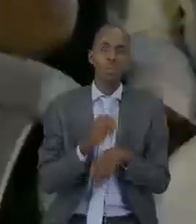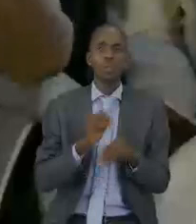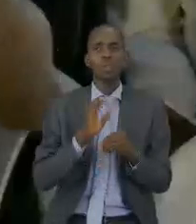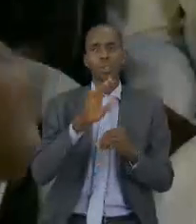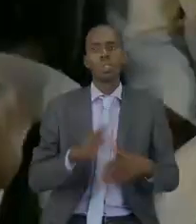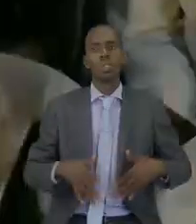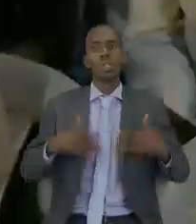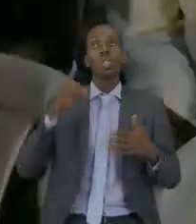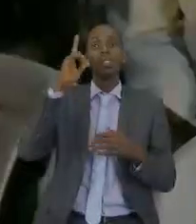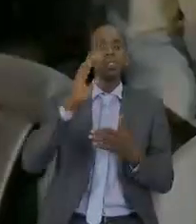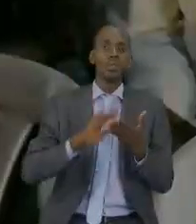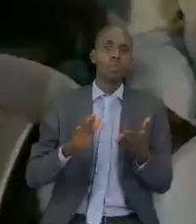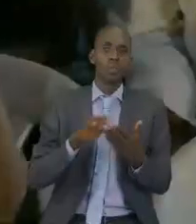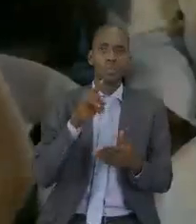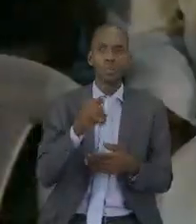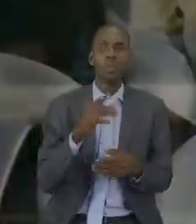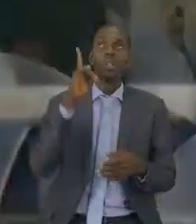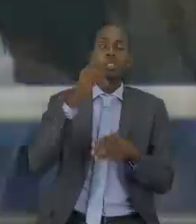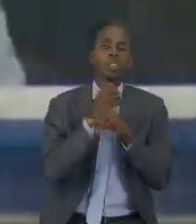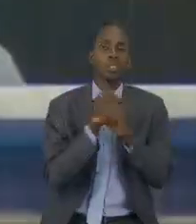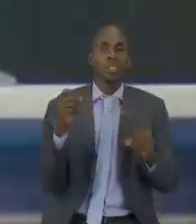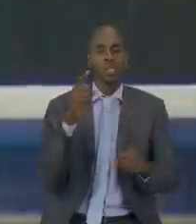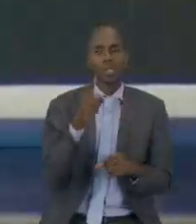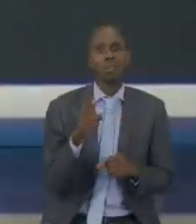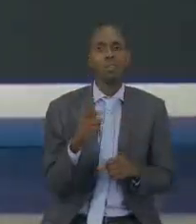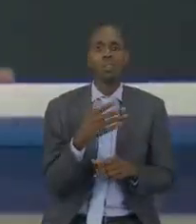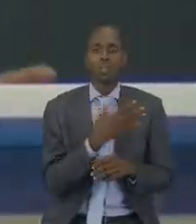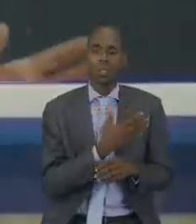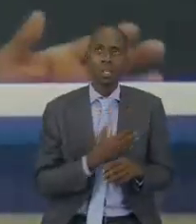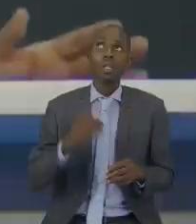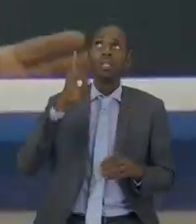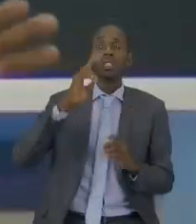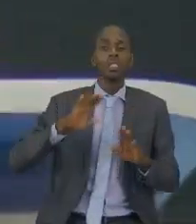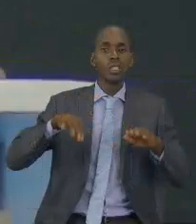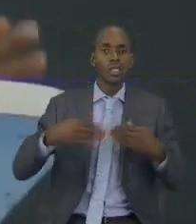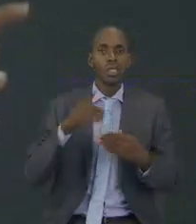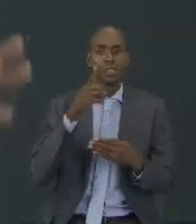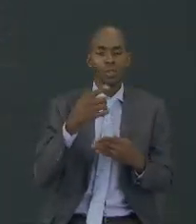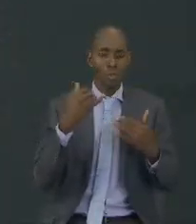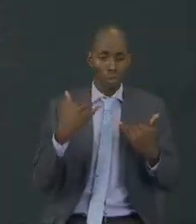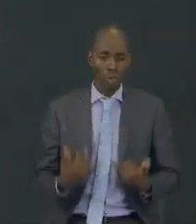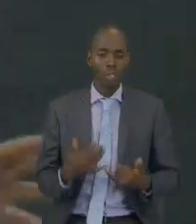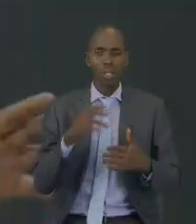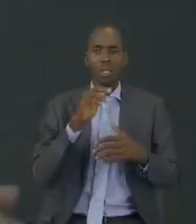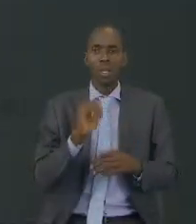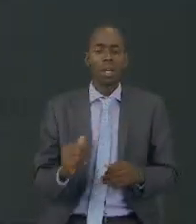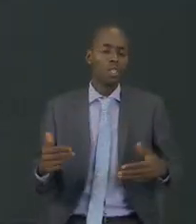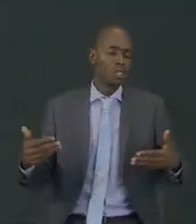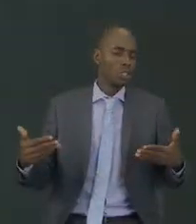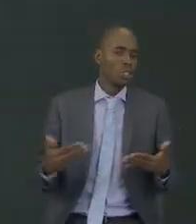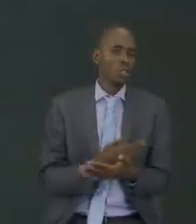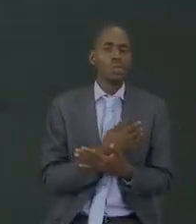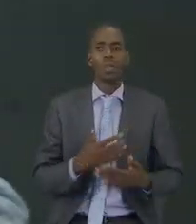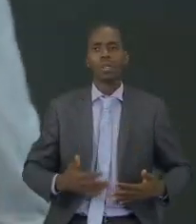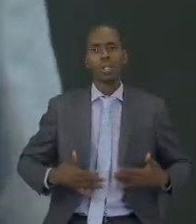he forgives you, and he saves you, and he grants you now a brand new life.